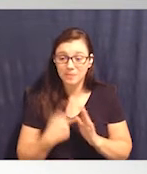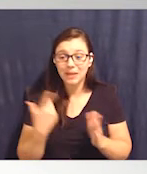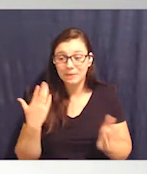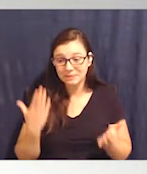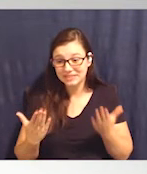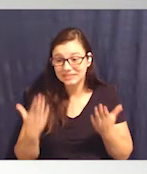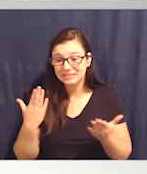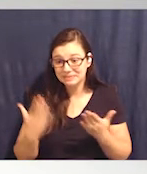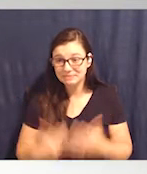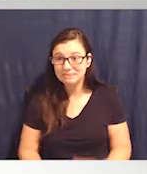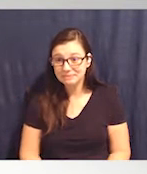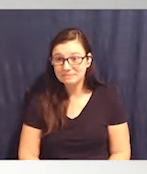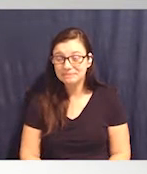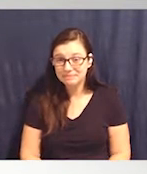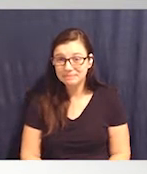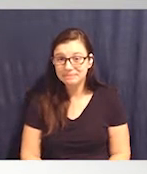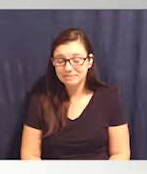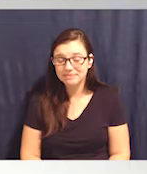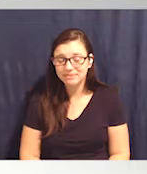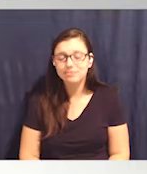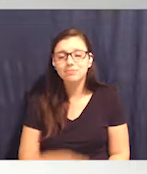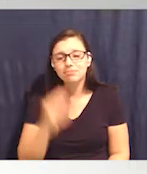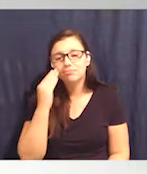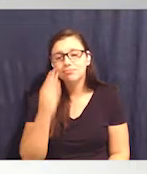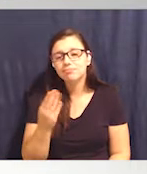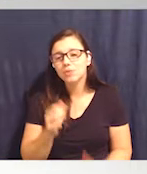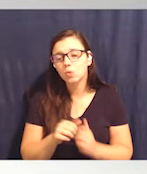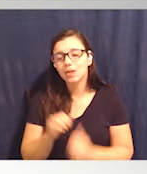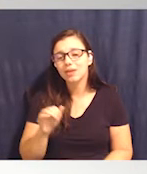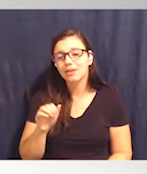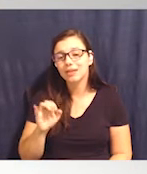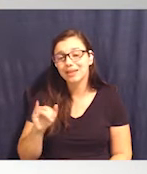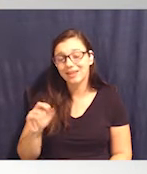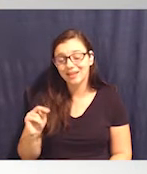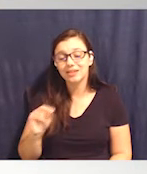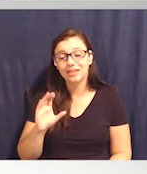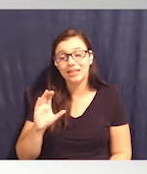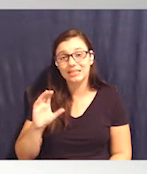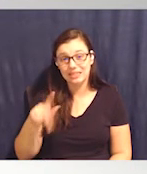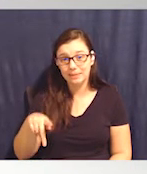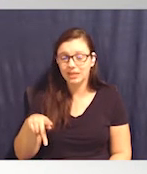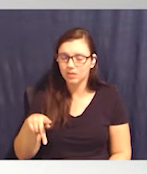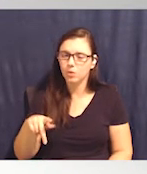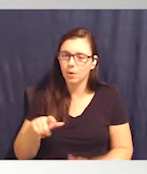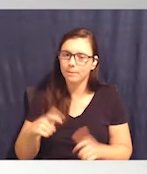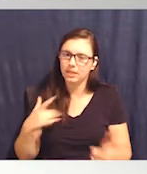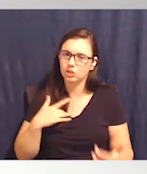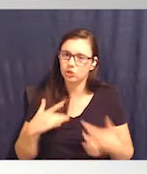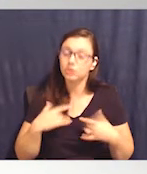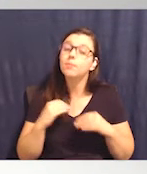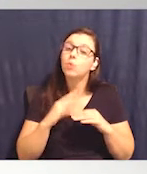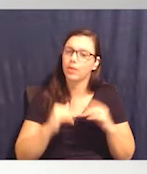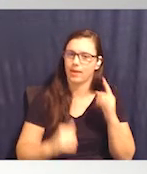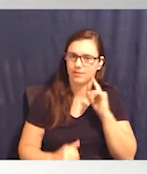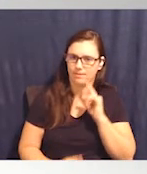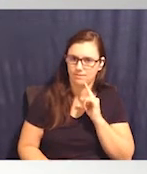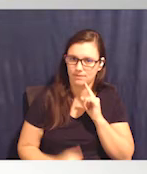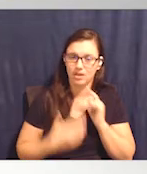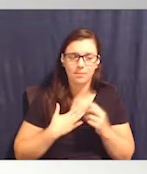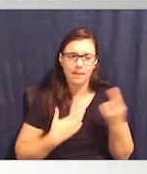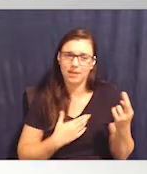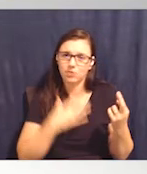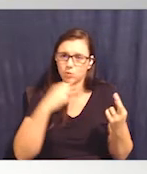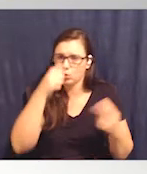I will tell you with Ian, CP was always a concern. It was a bigger concern for us than being deaf. My best friend's older brother was deaf growing up. It was no